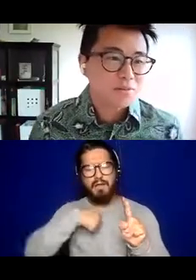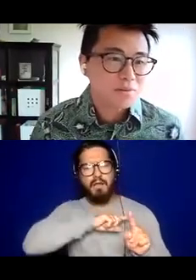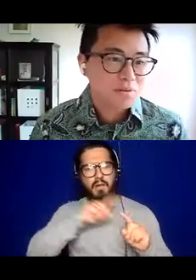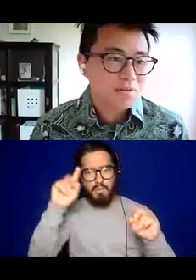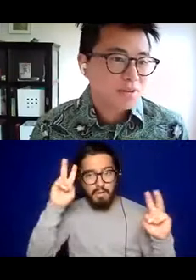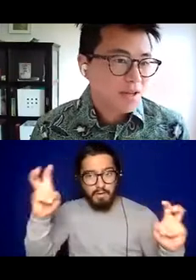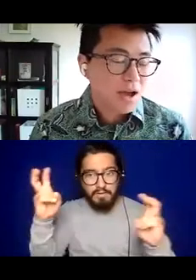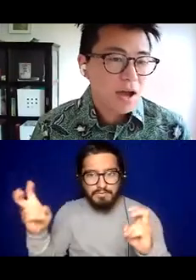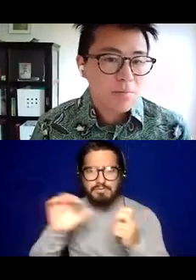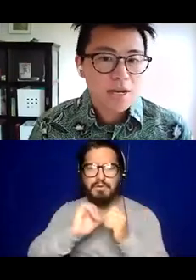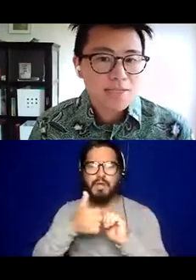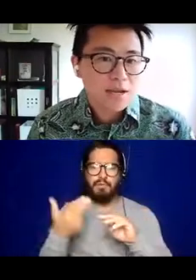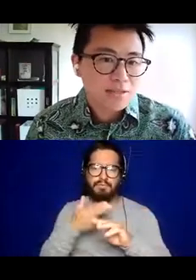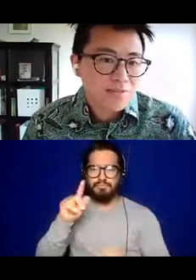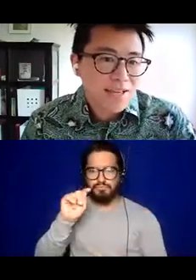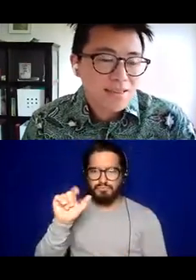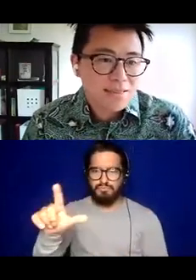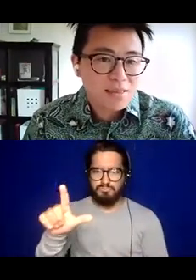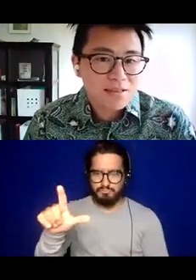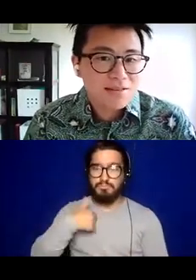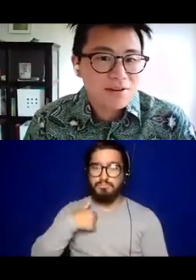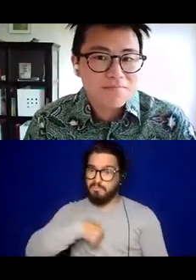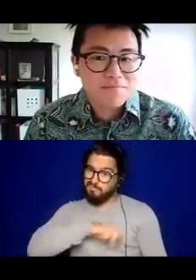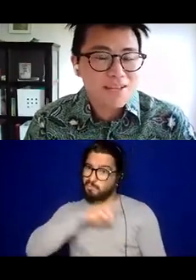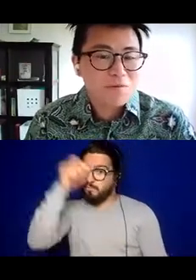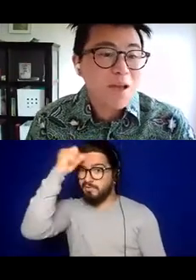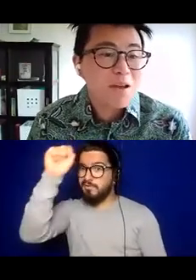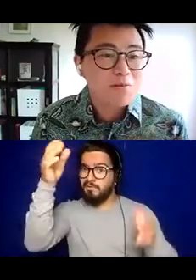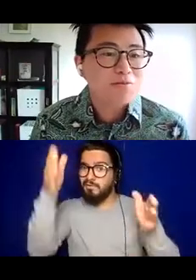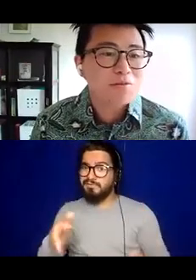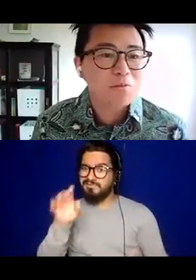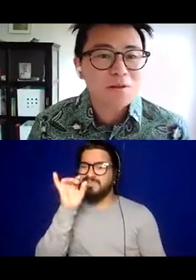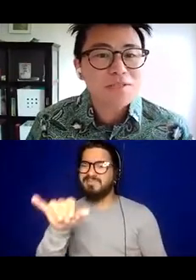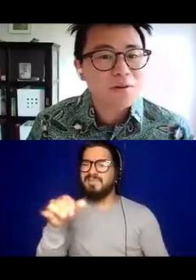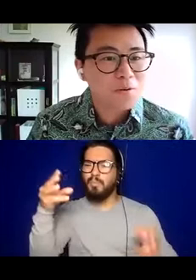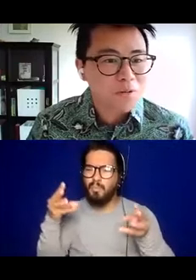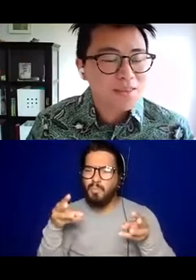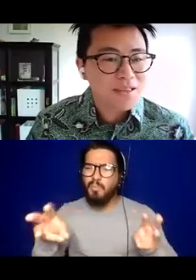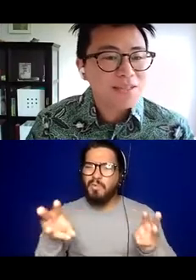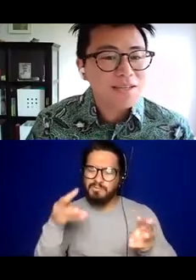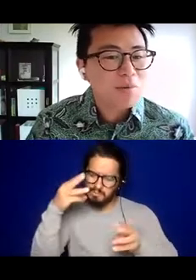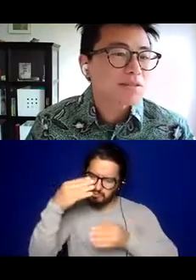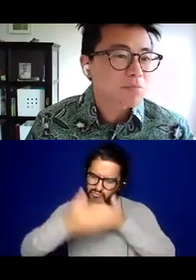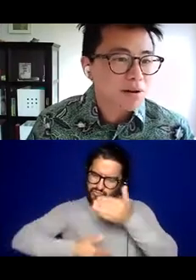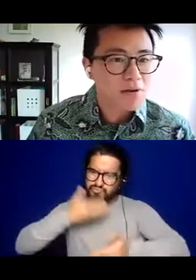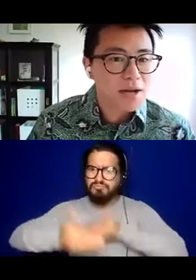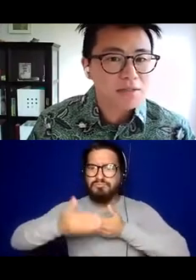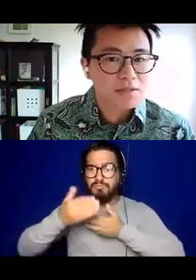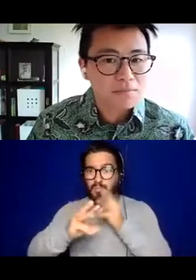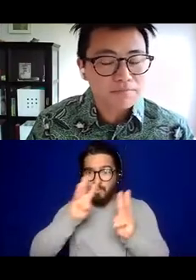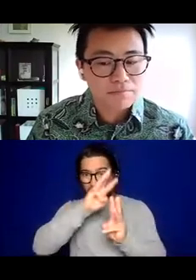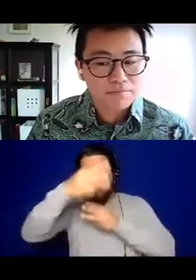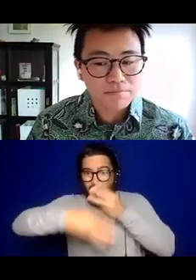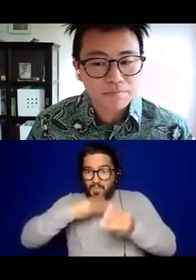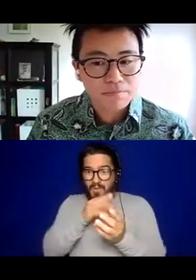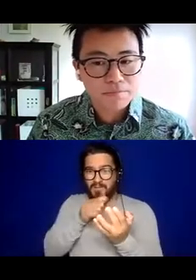this tool. And as activists, I think that's a way we move through the world. So that could be also part of your actions.